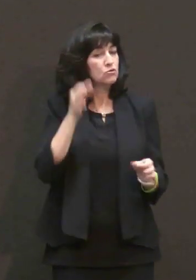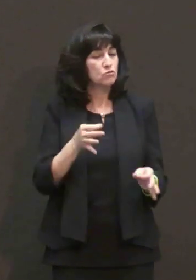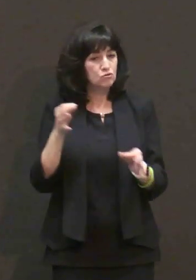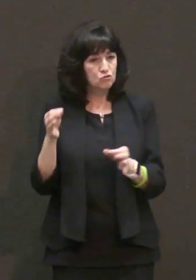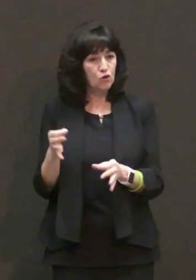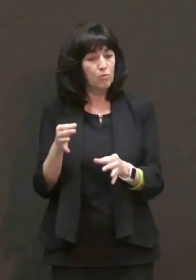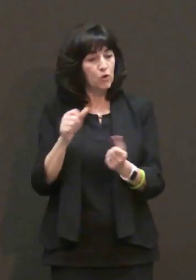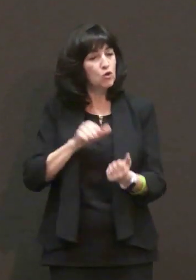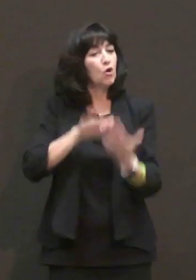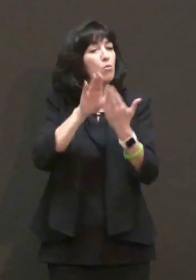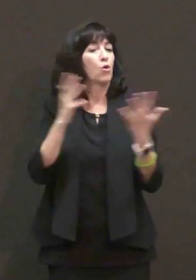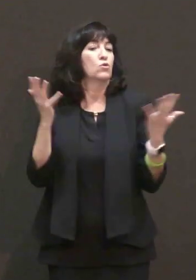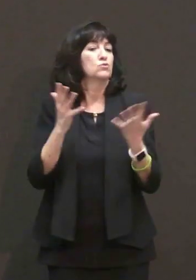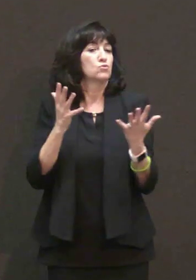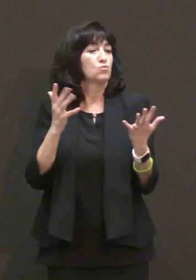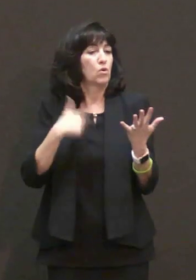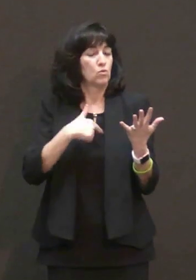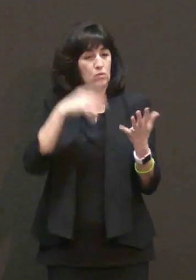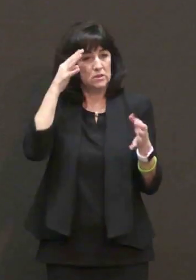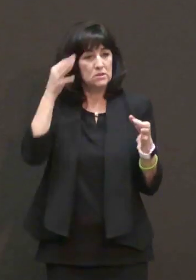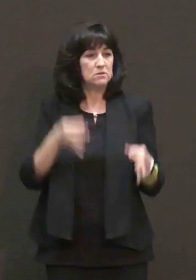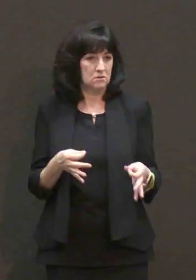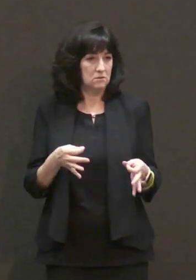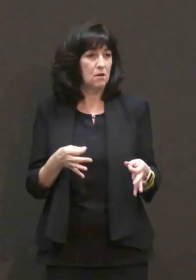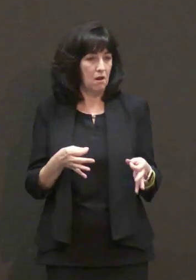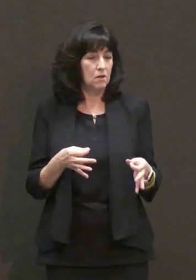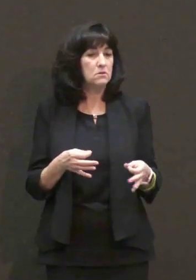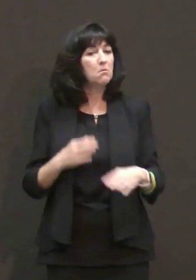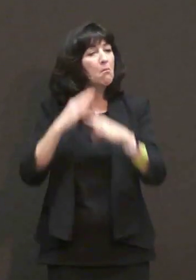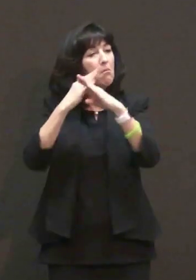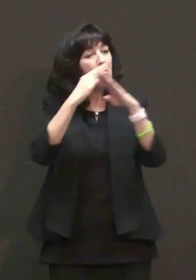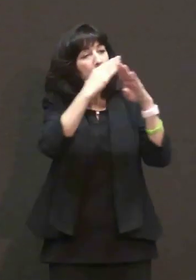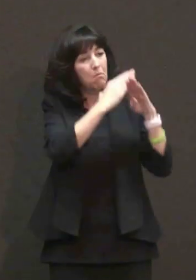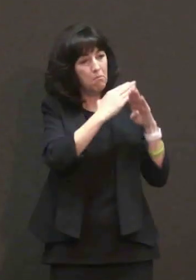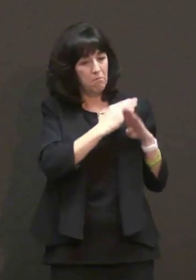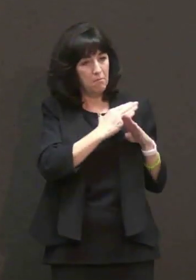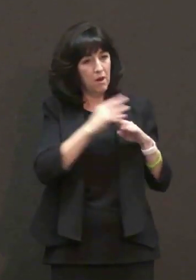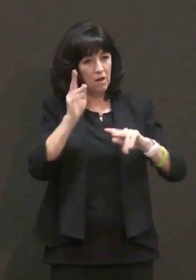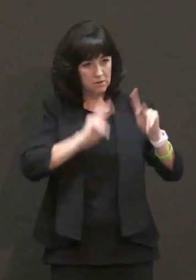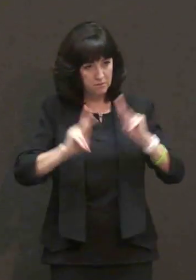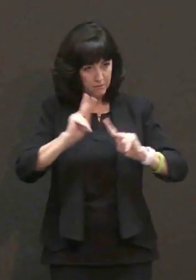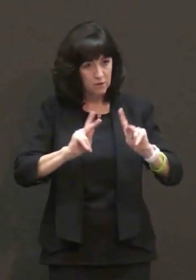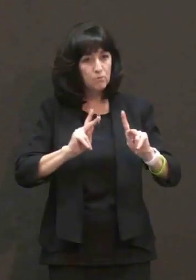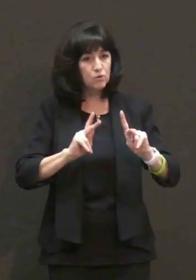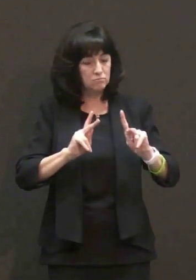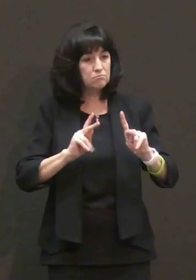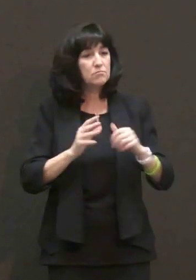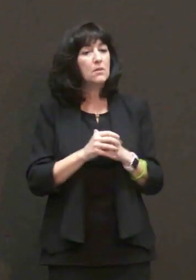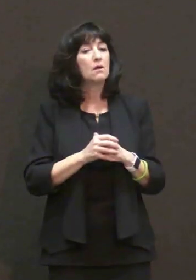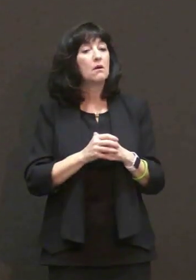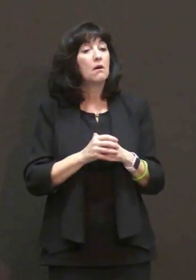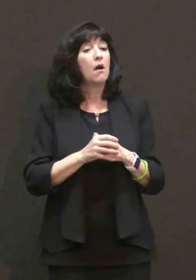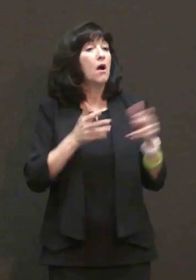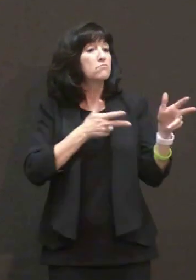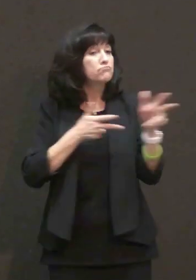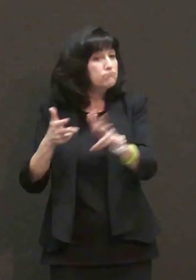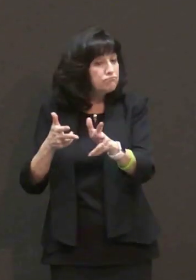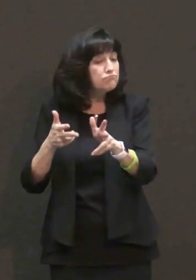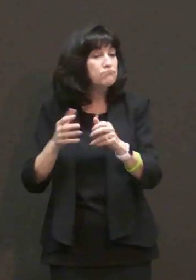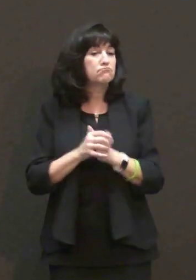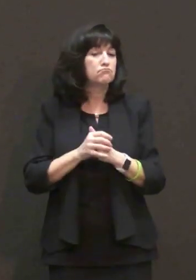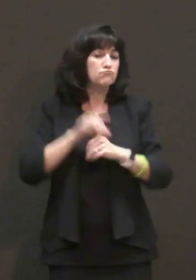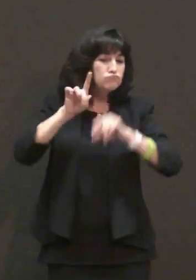the approach that we've taken with respect to the roadblocks, the approaching the cars, the questioning